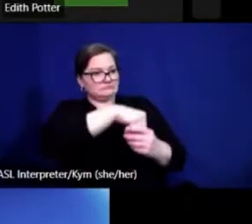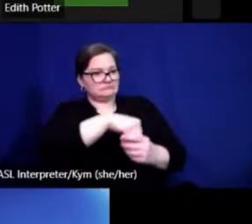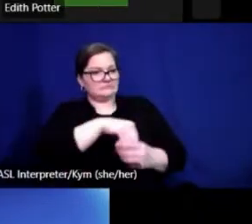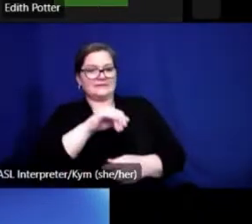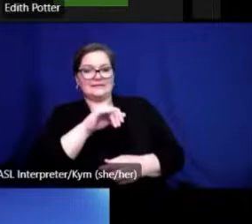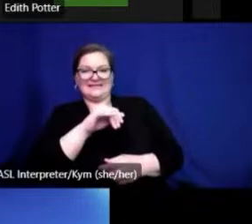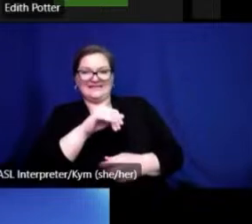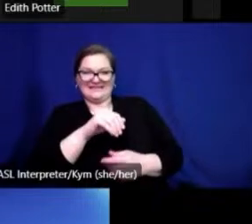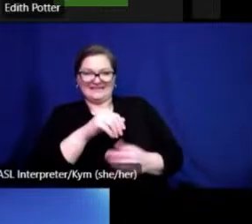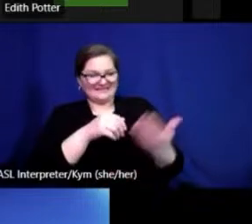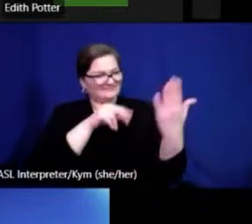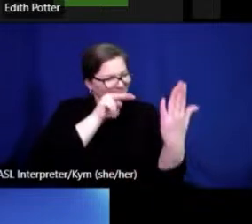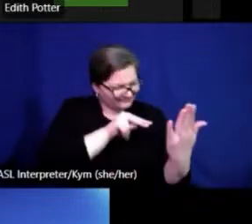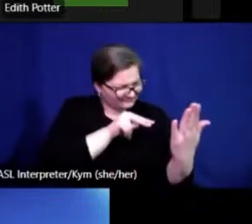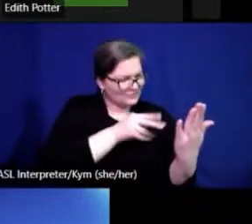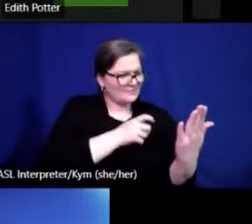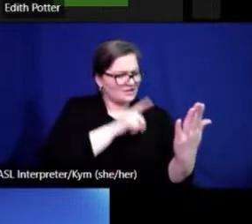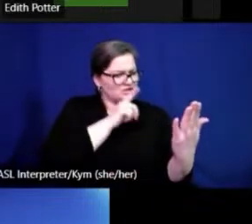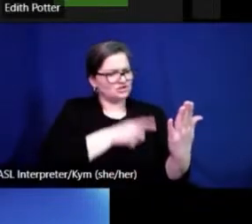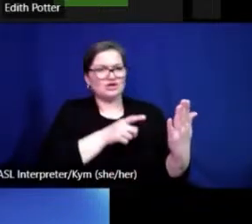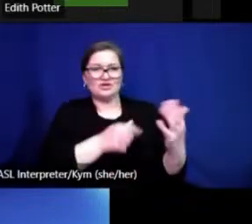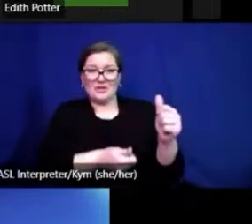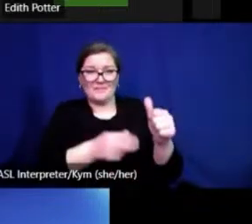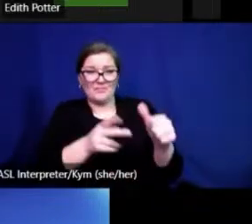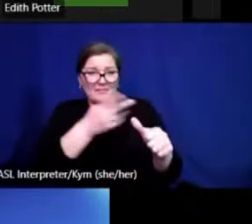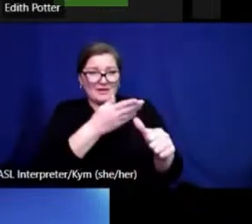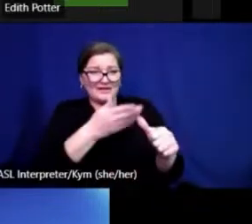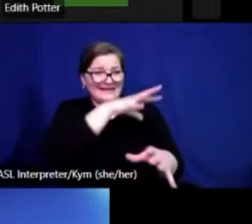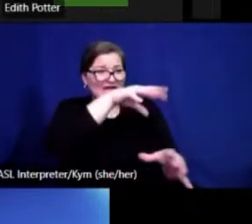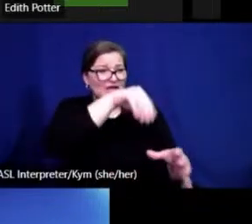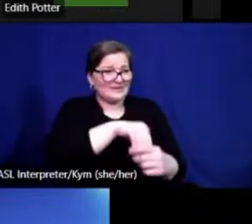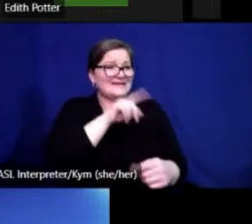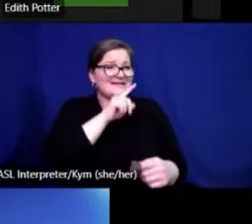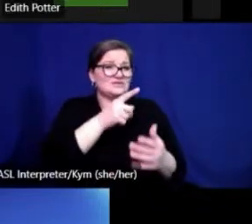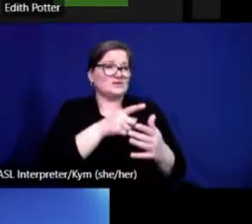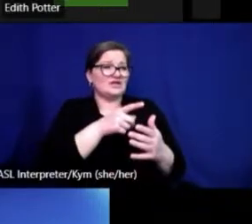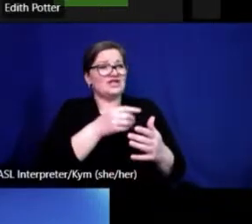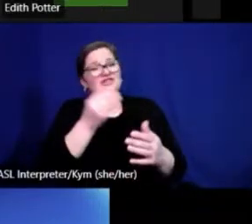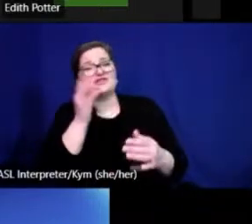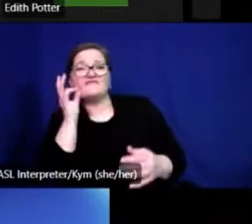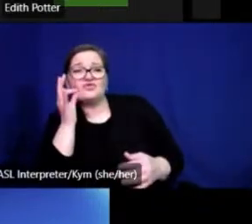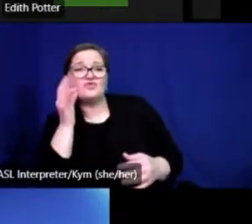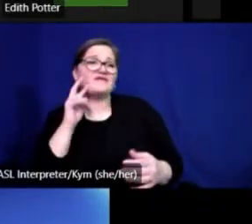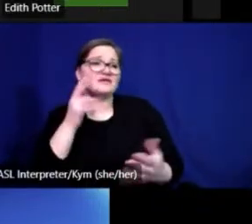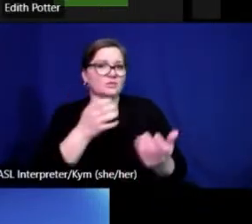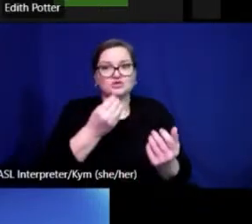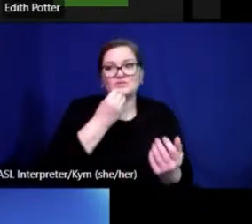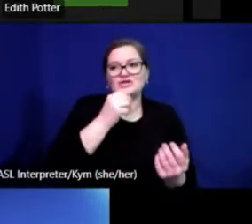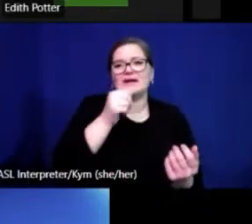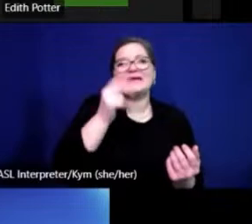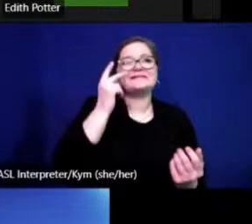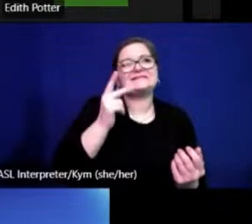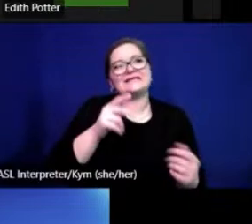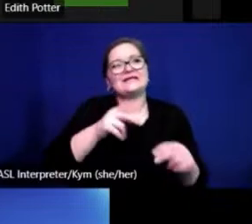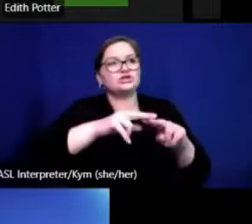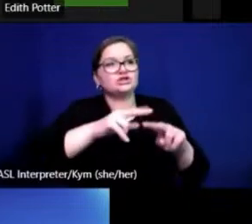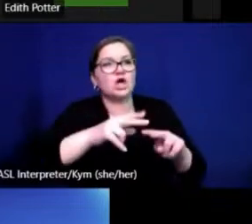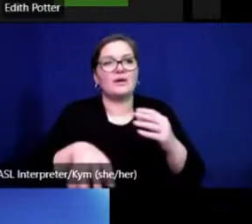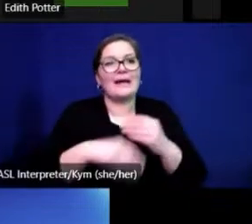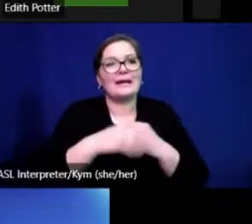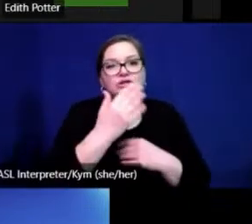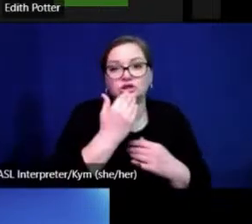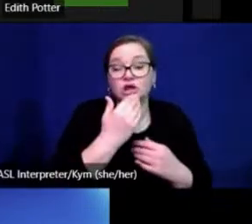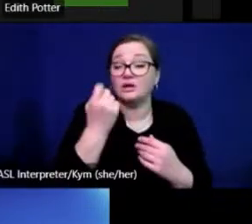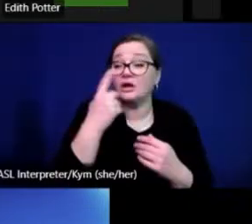really primarily the vegetable or fruit that you're trying to eat, and that you're not seeing that sugar, you're not seeing that added salt. Frozen can be a really